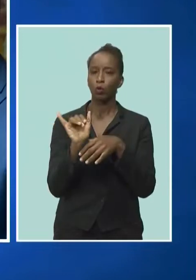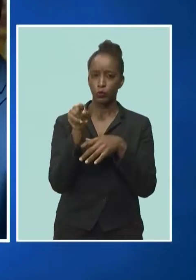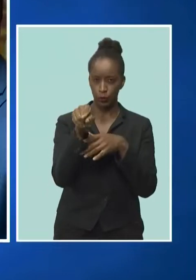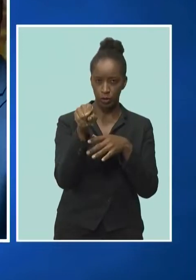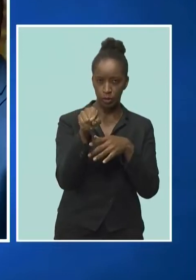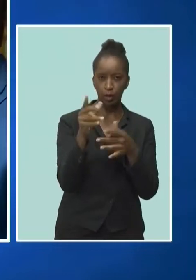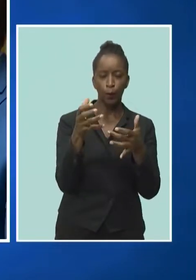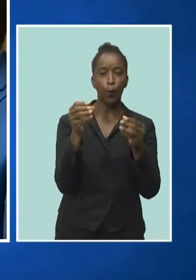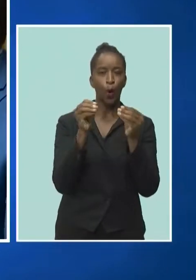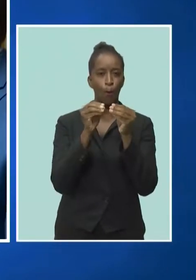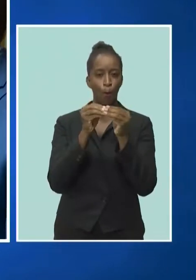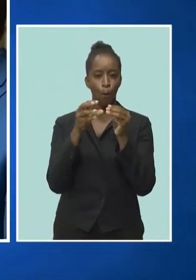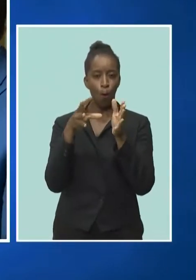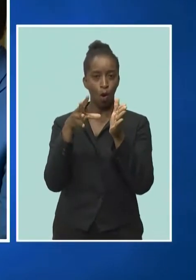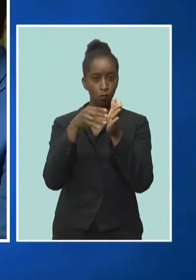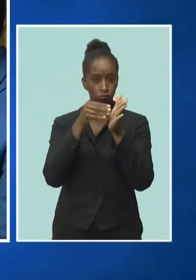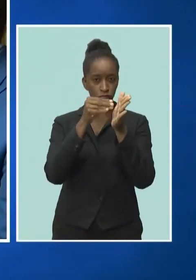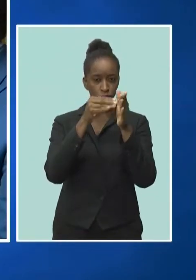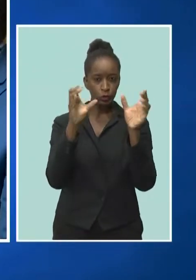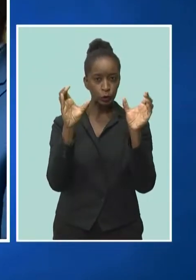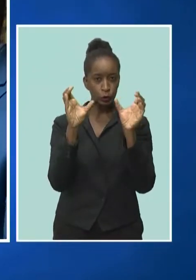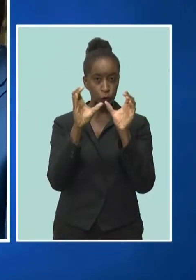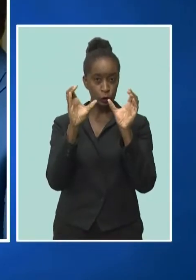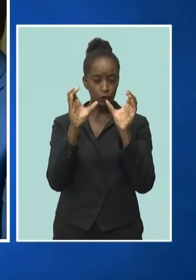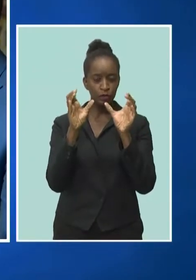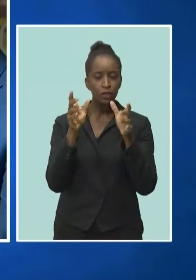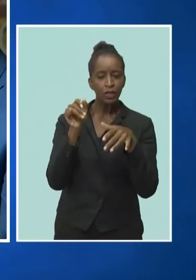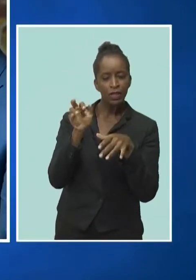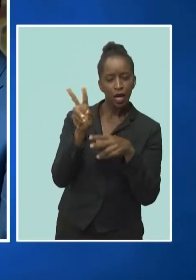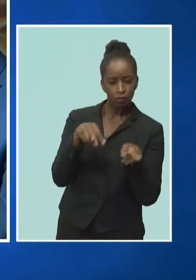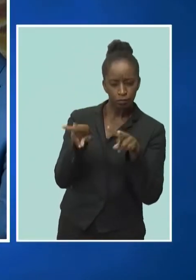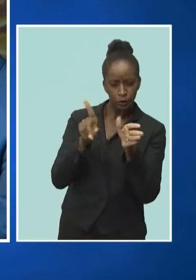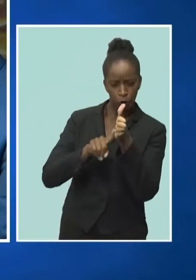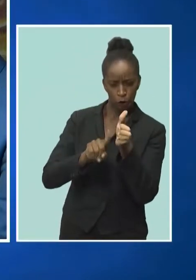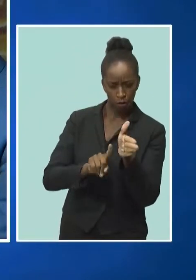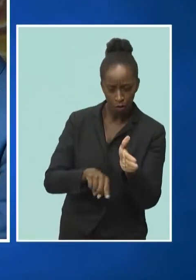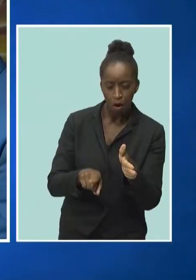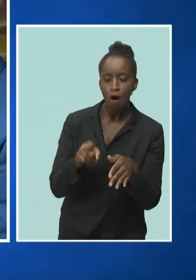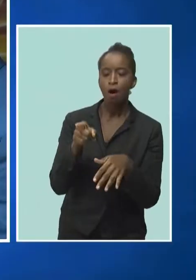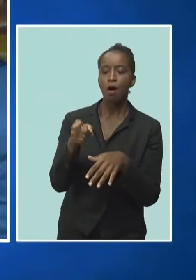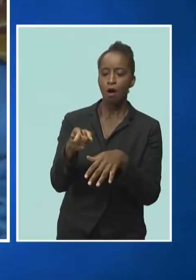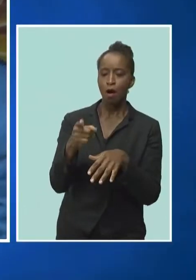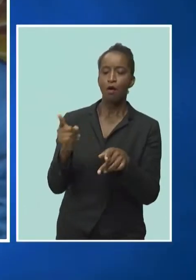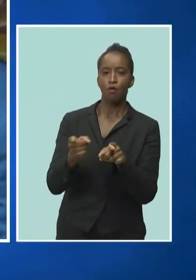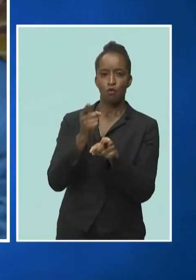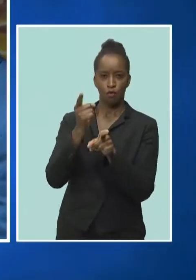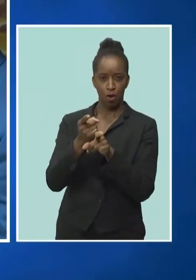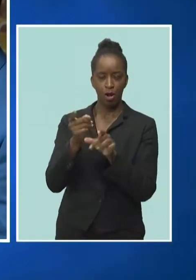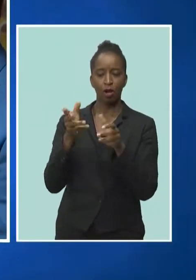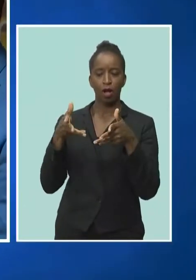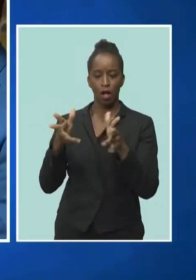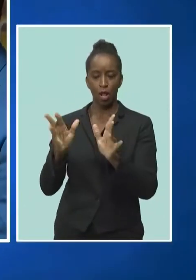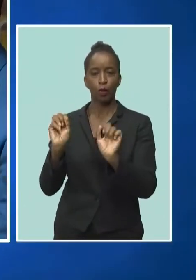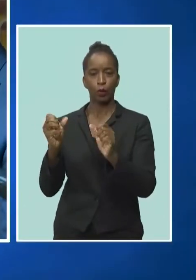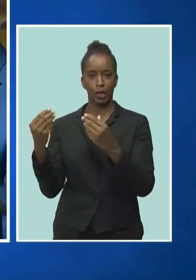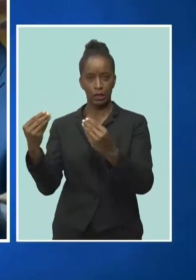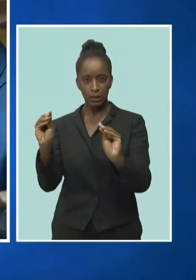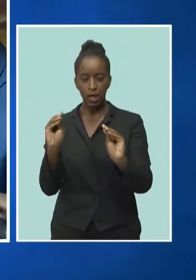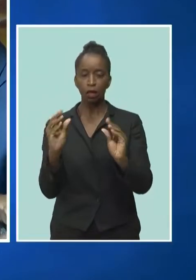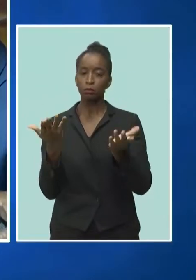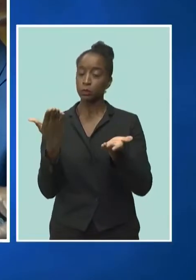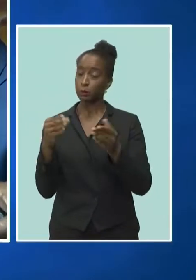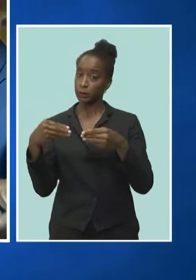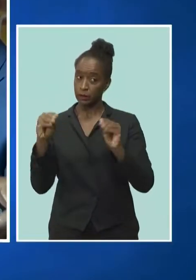is particularly appropriate at this stage for us to investigate because of the quadrupling of the global prices